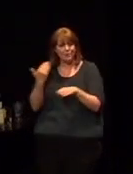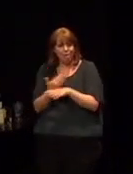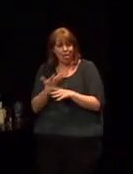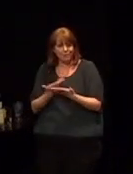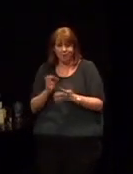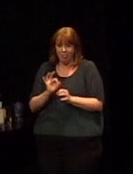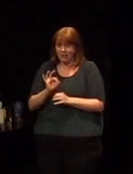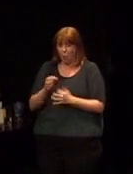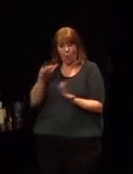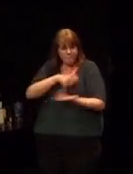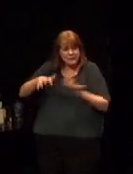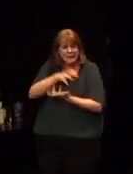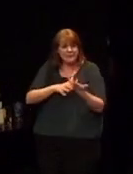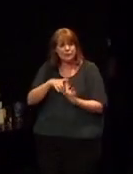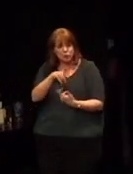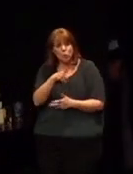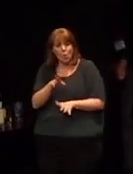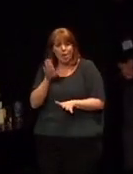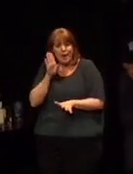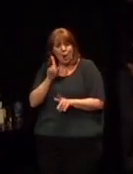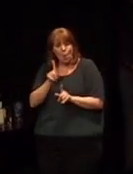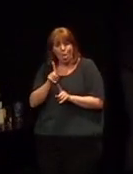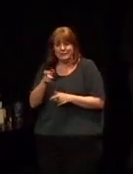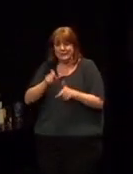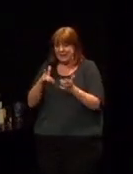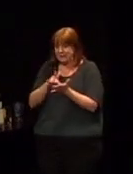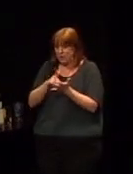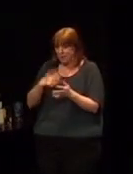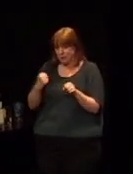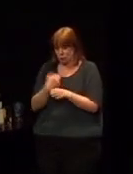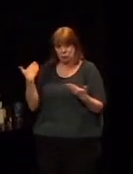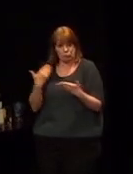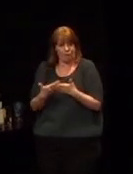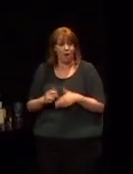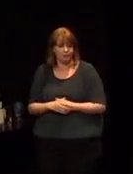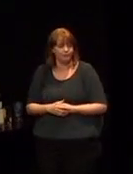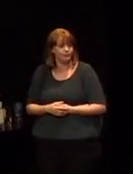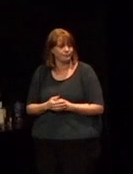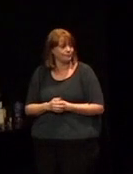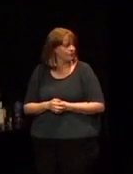and I hope coming from the Science Centre we'll hear about some rocket science. Thanks, Sally.